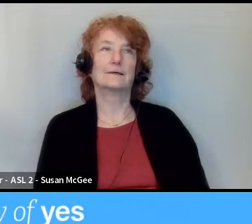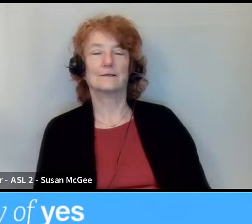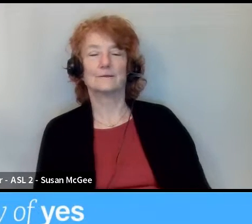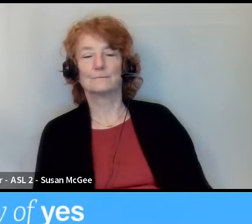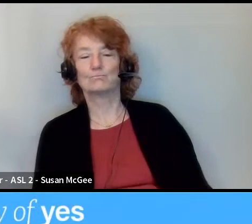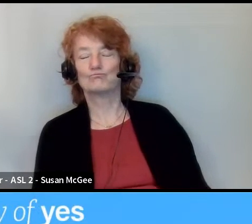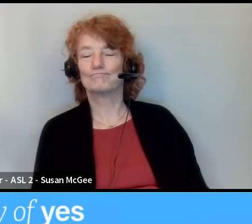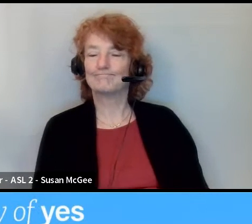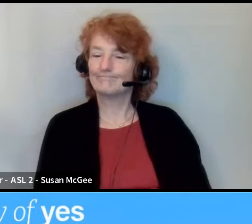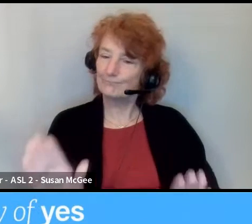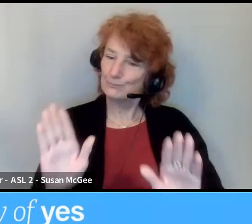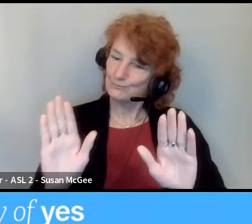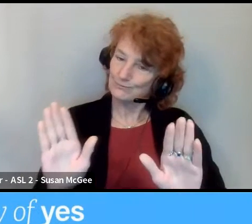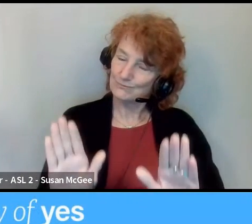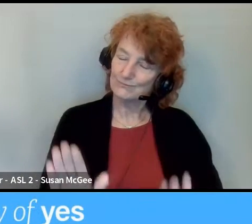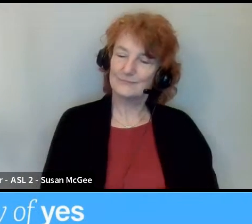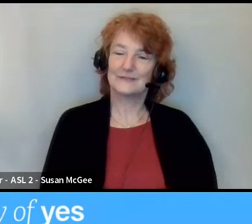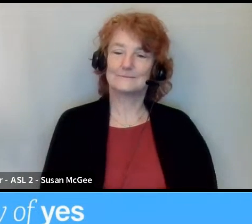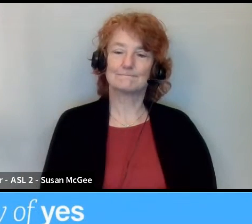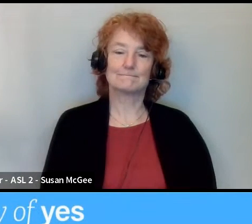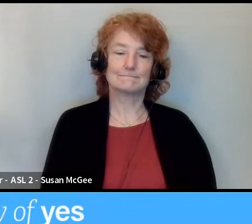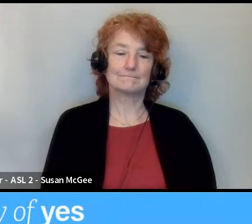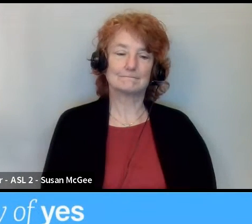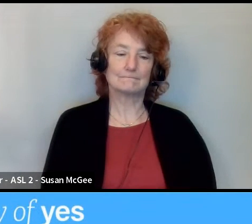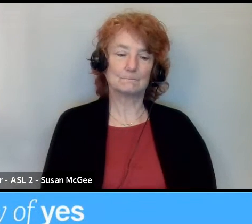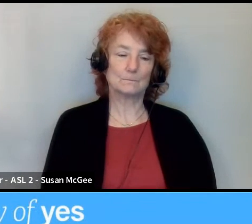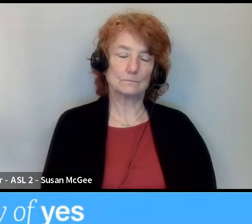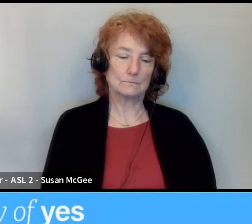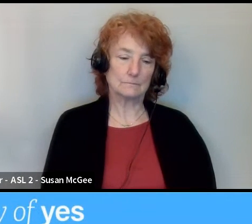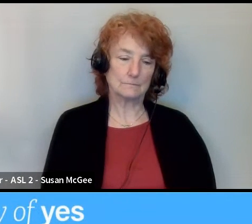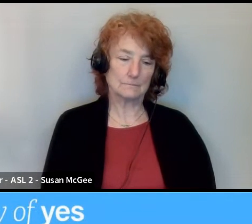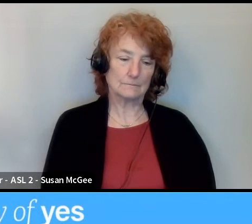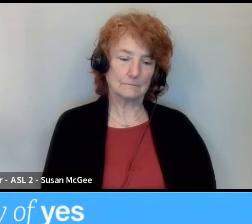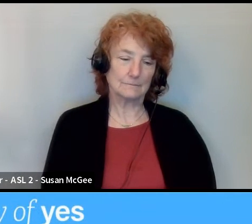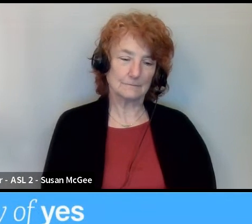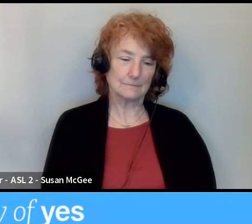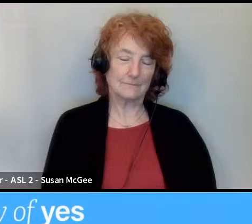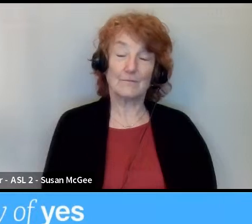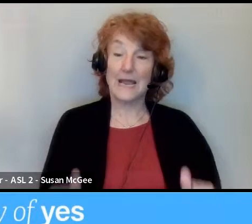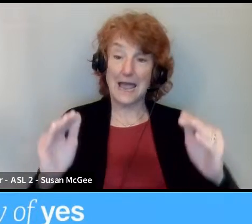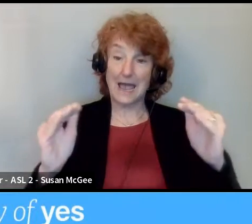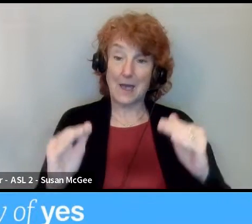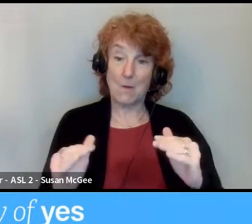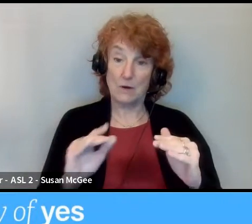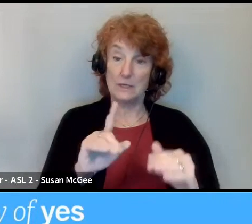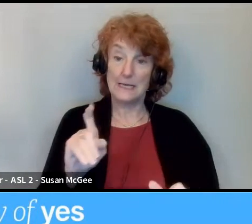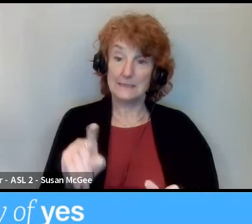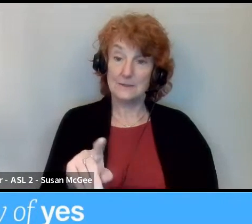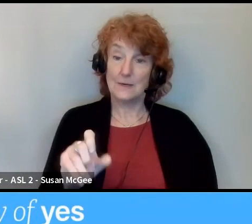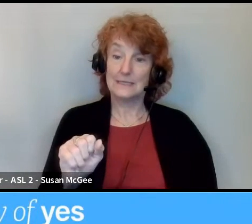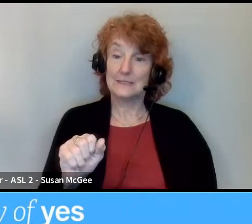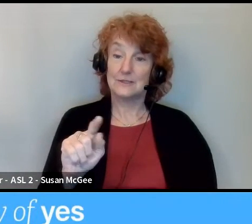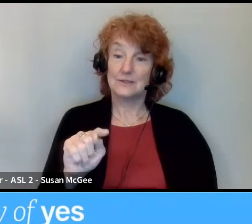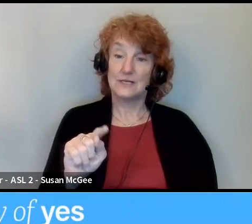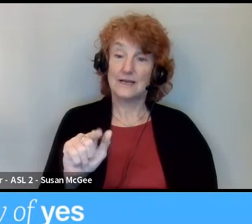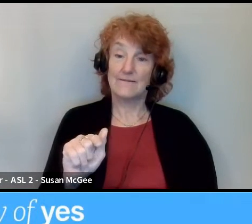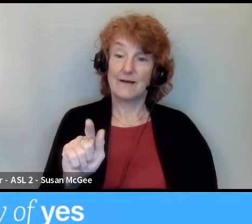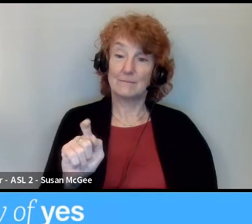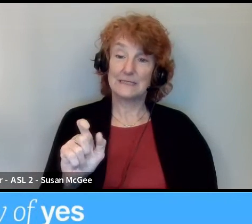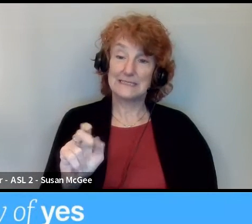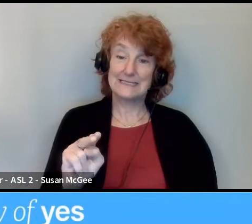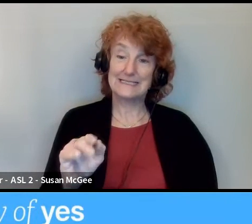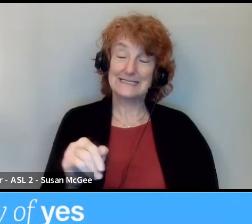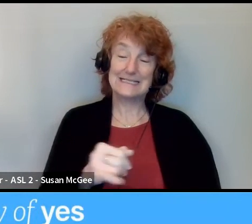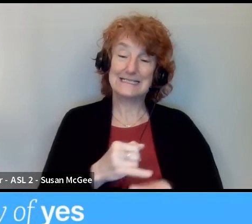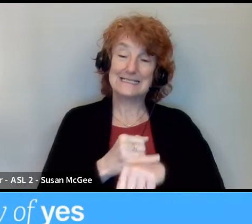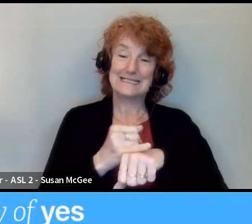Great. So our next question is coming from Staten Island, and referencing some of the